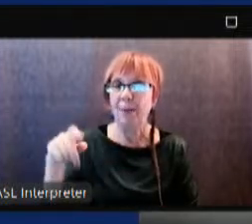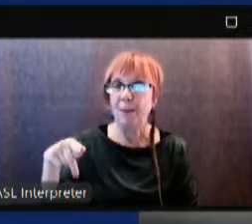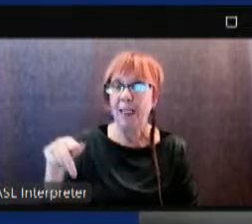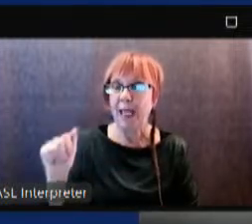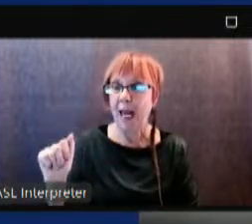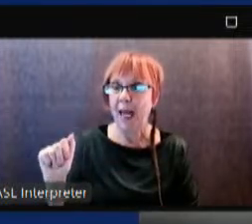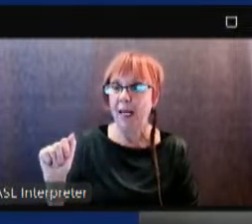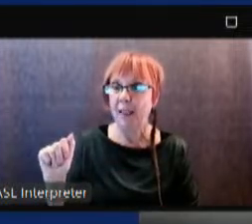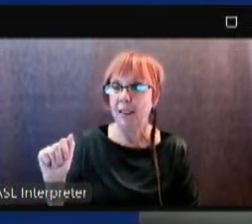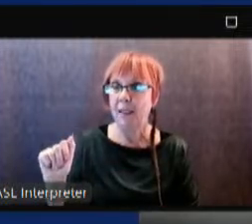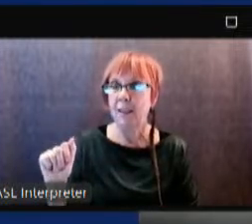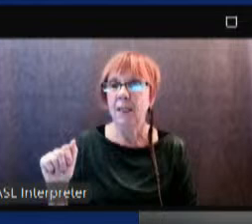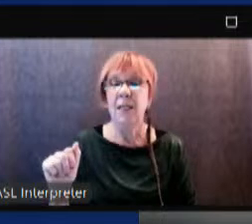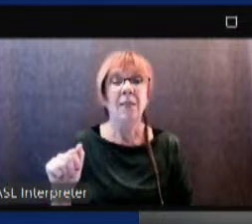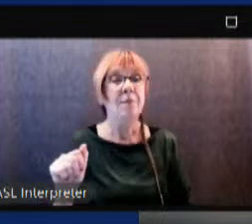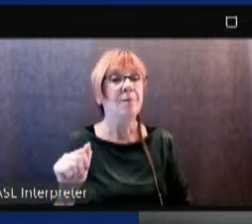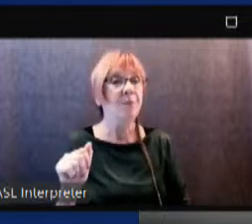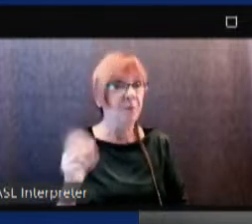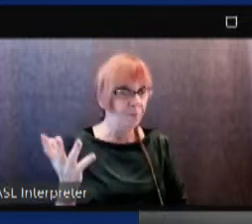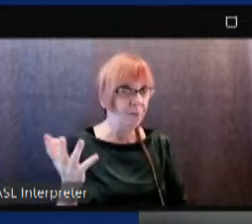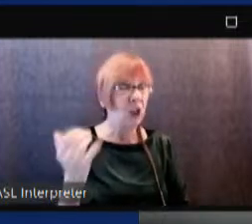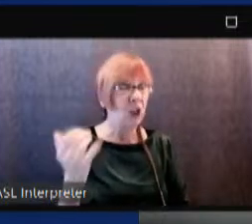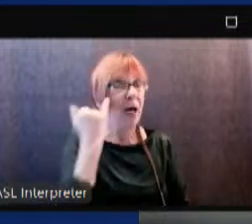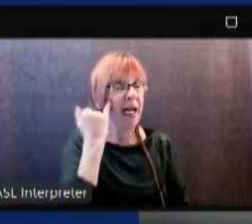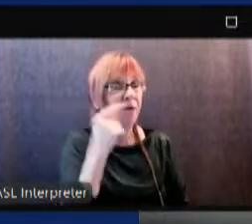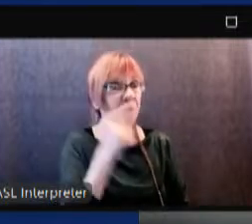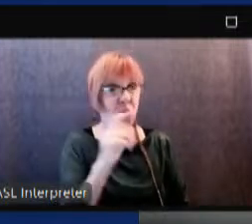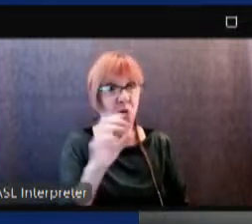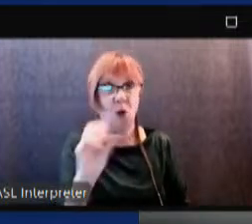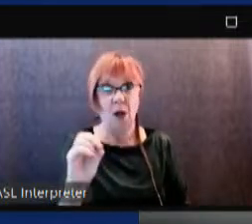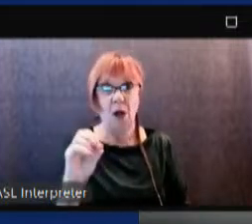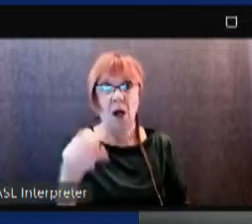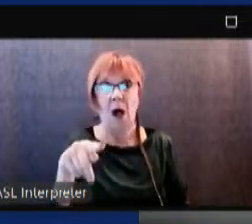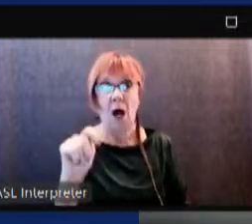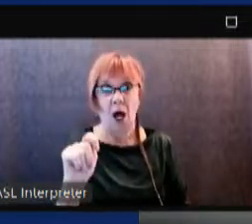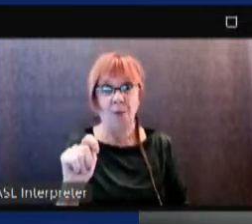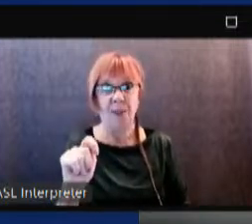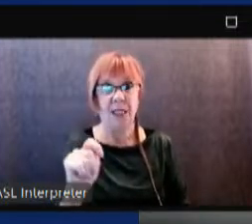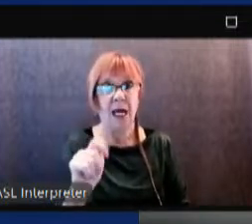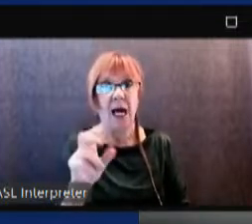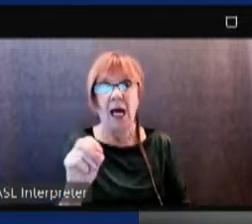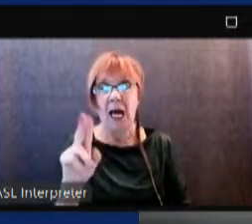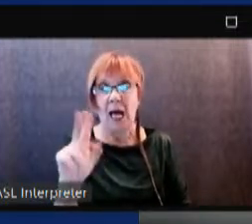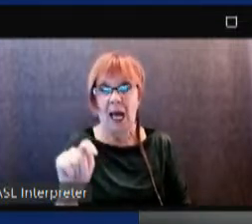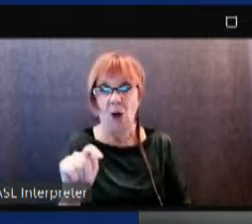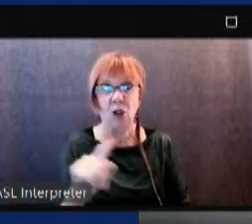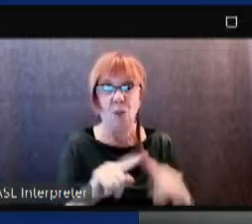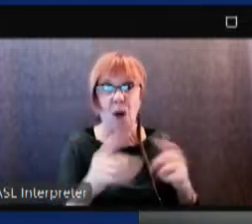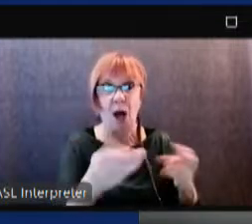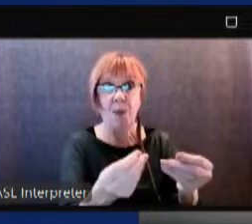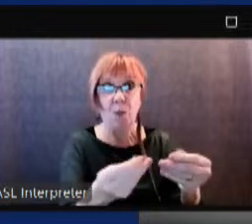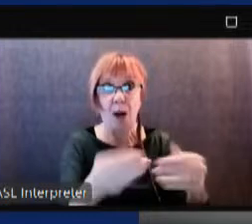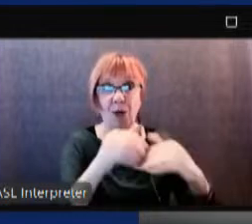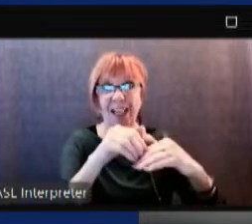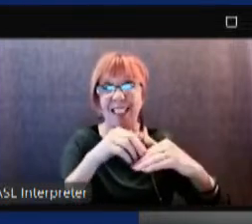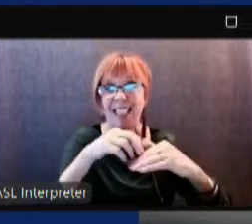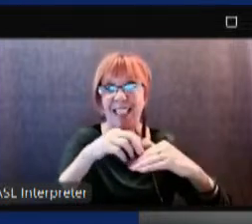So if you opted out, but your property is deferred to phase